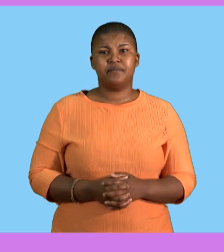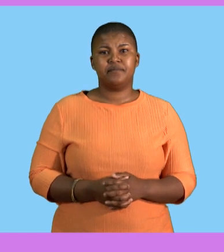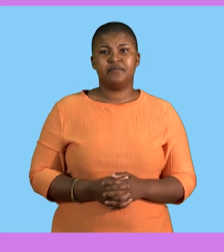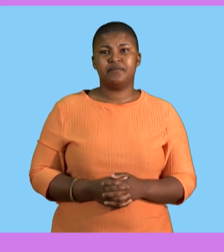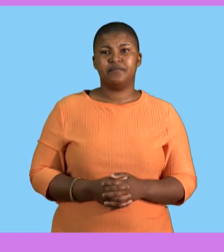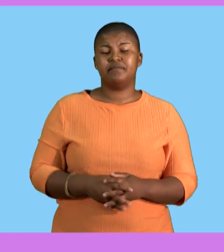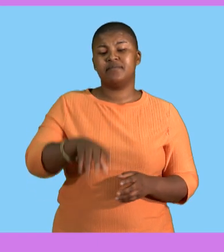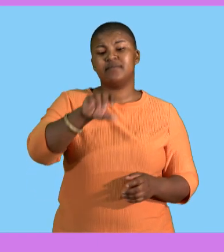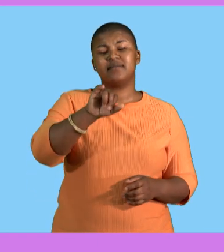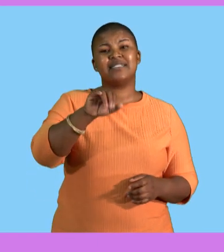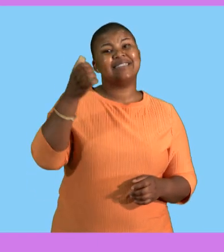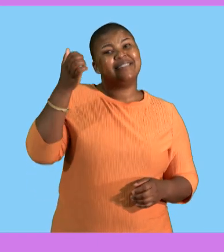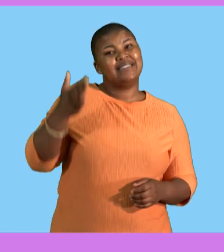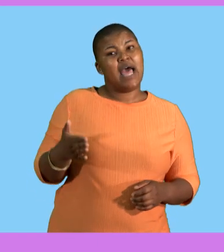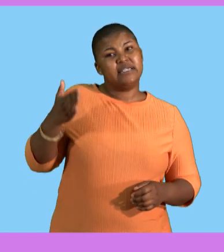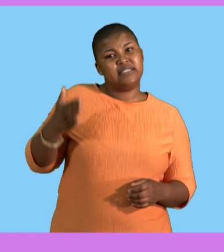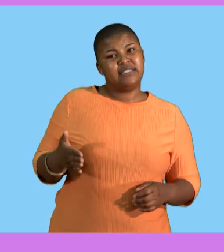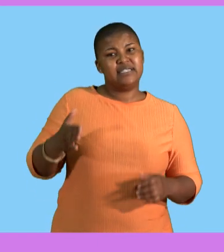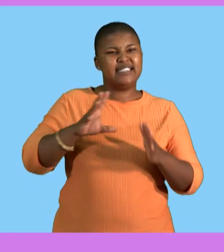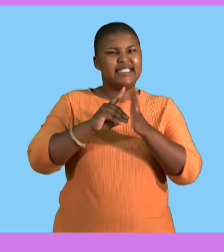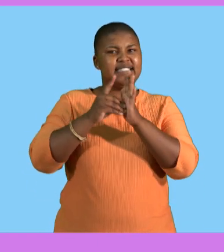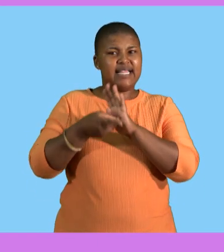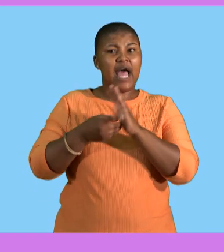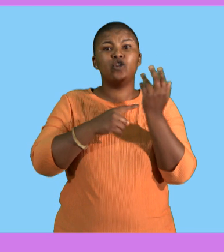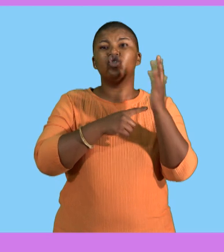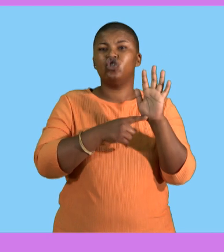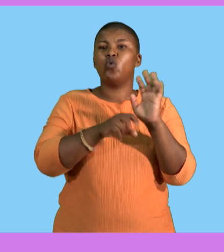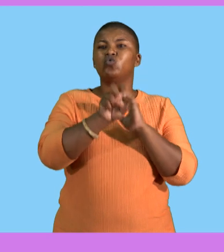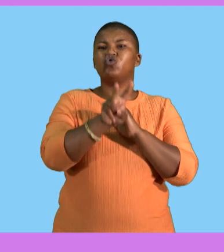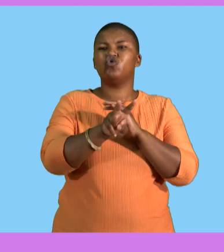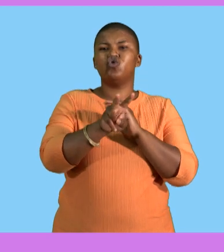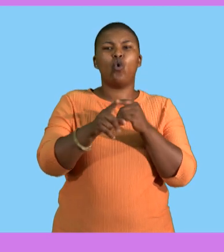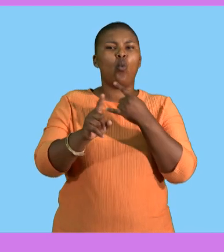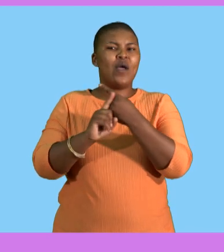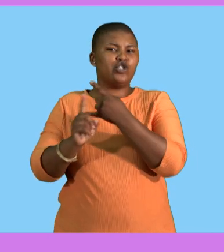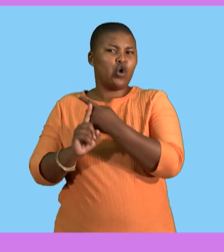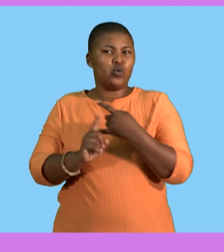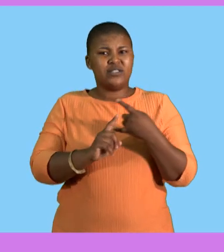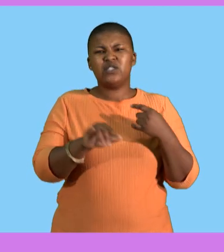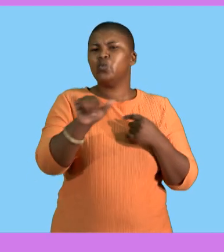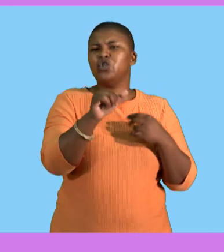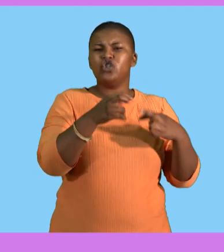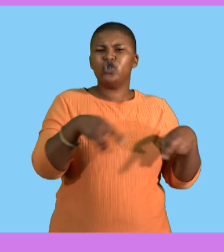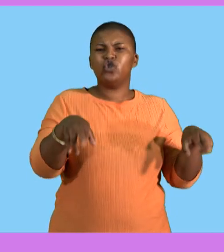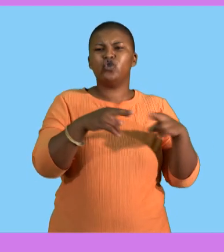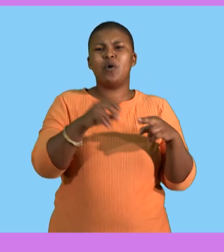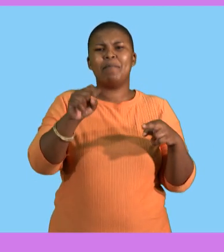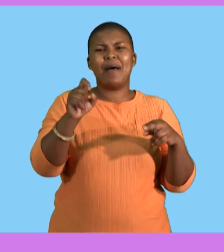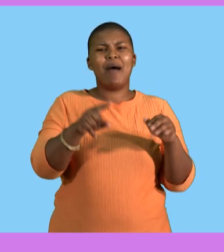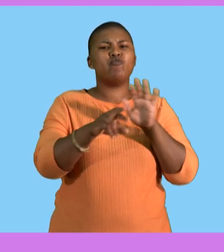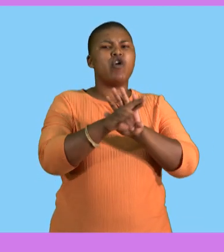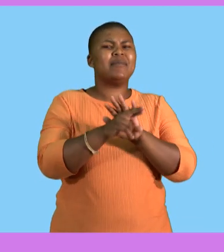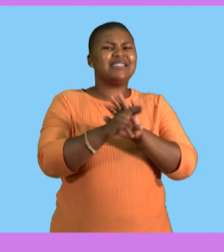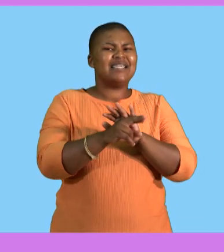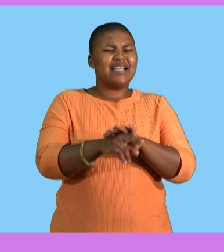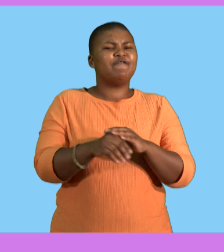of the house shows 2 windows at opposite ends. Which rooms on the plan are represented